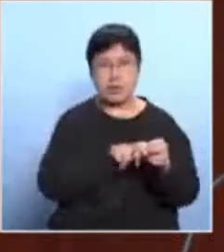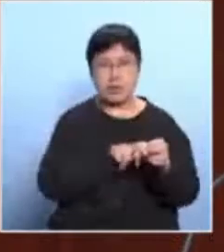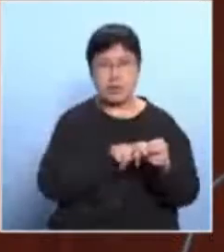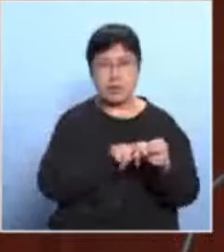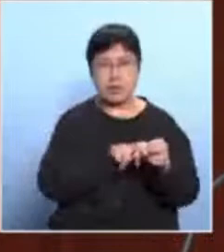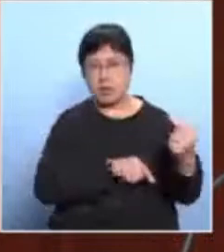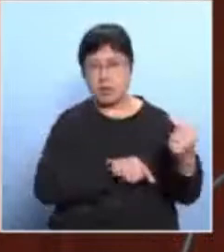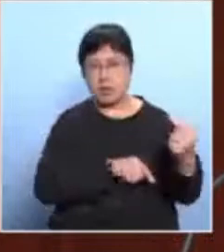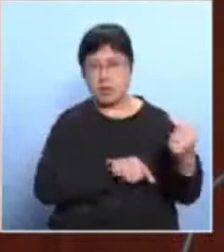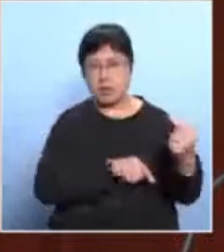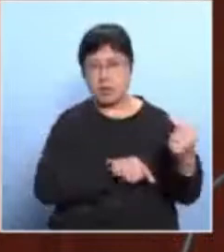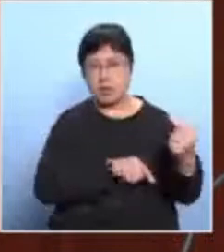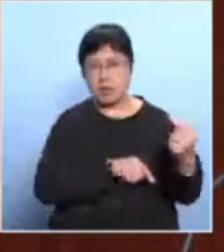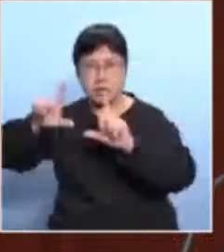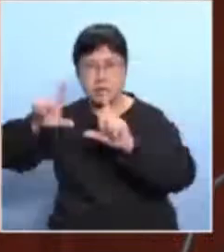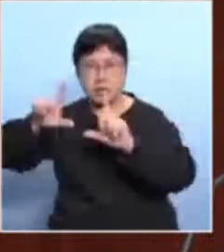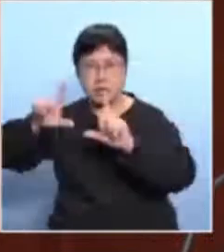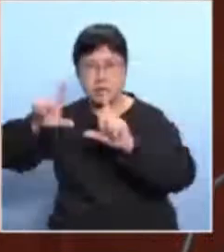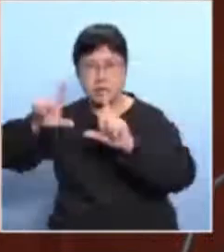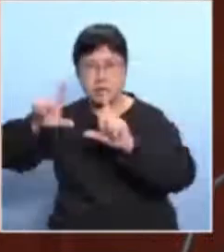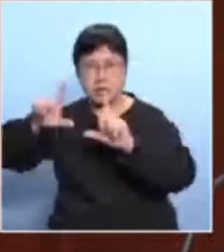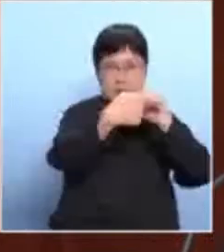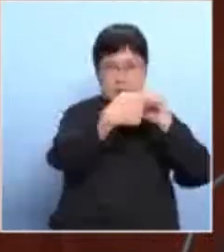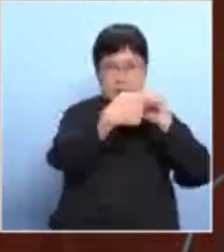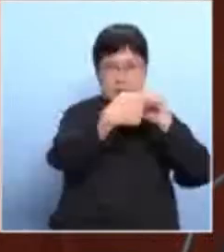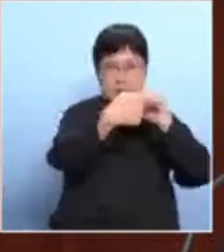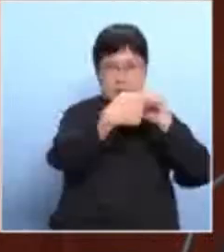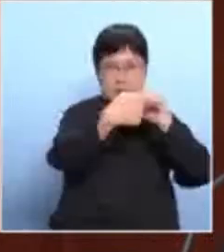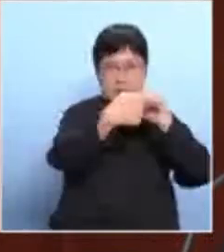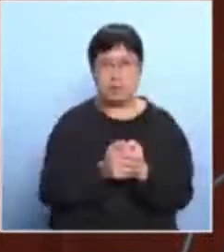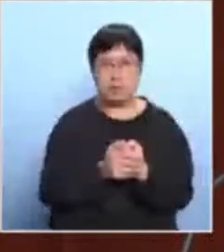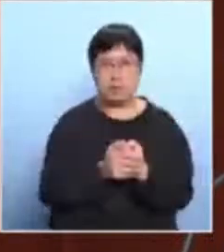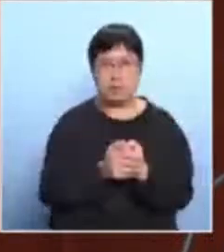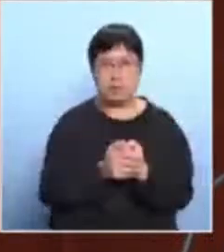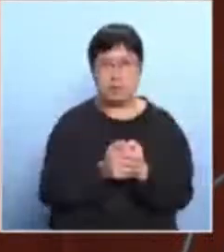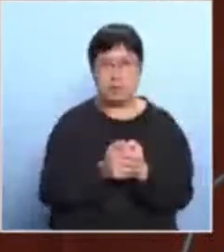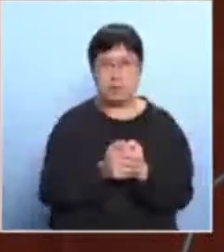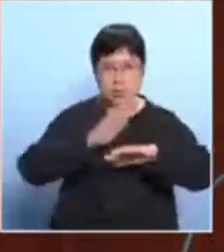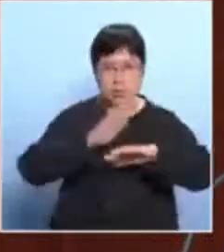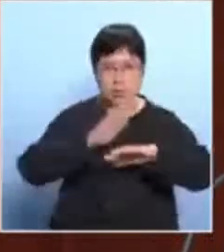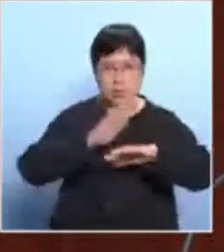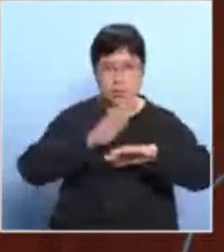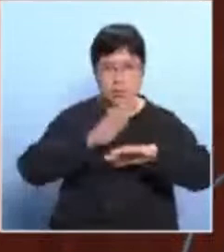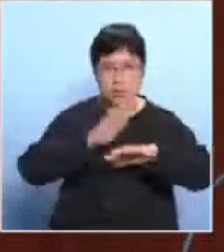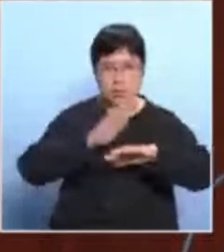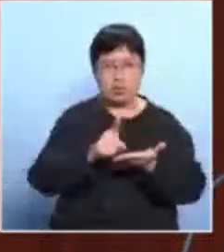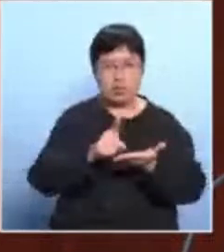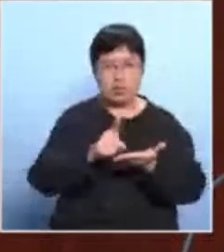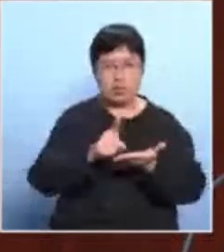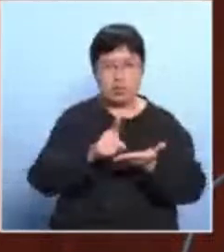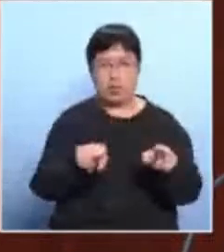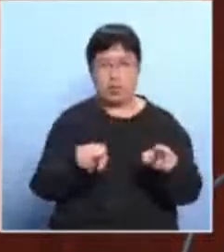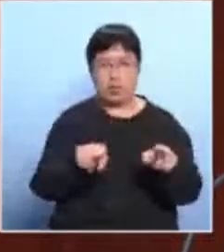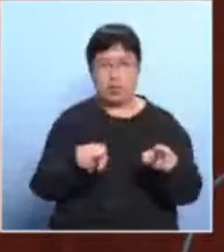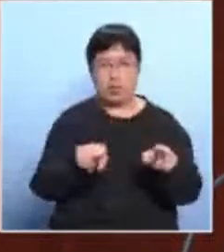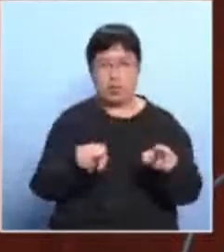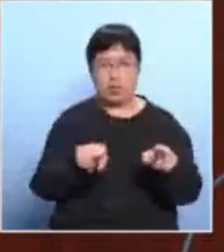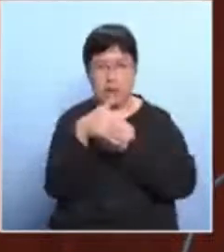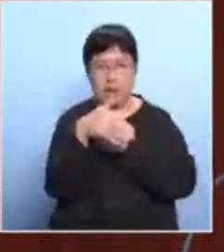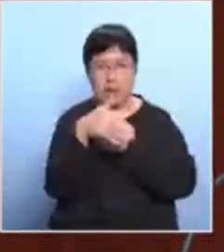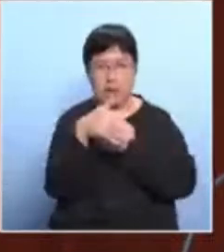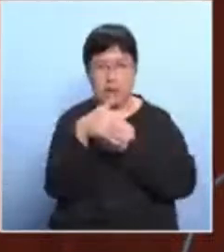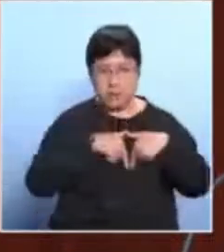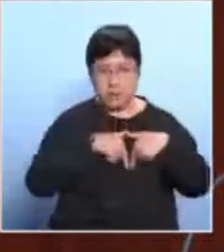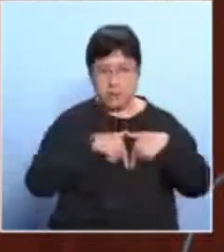1. High-end professional services and logistics hub, covering Hong Shui Kiu and the